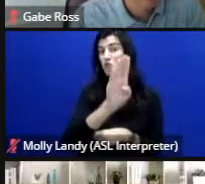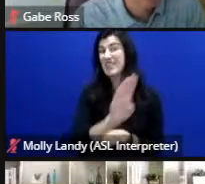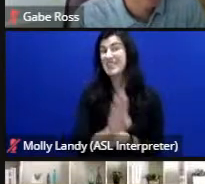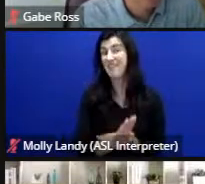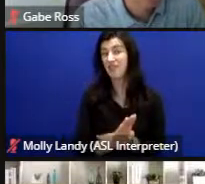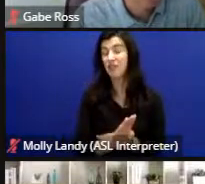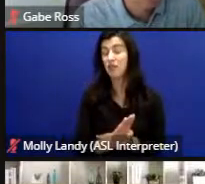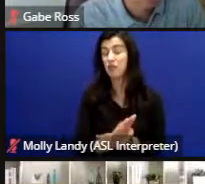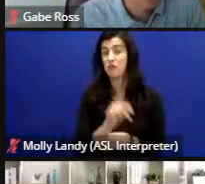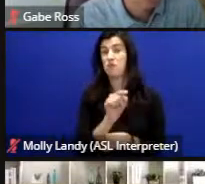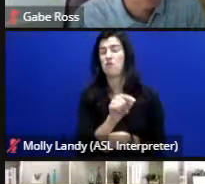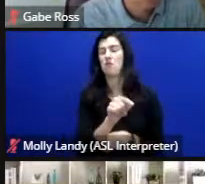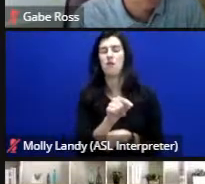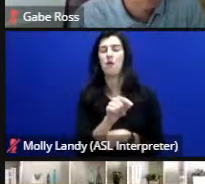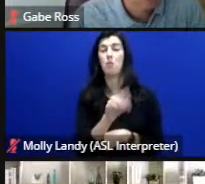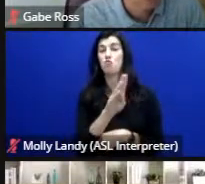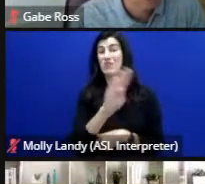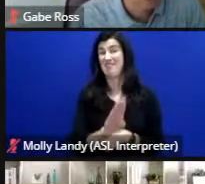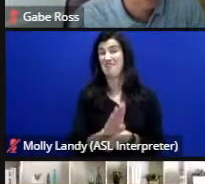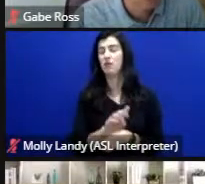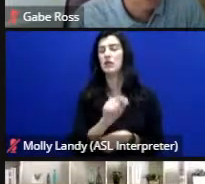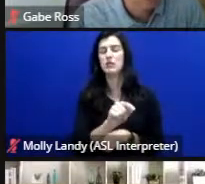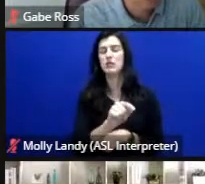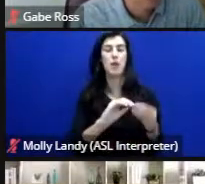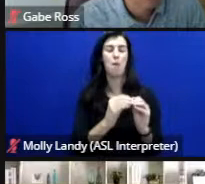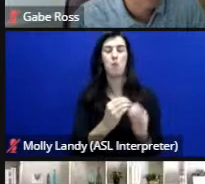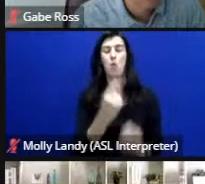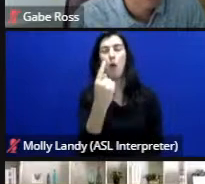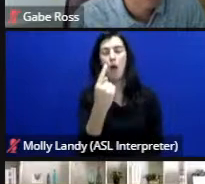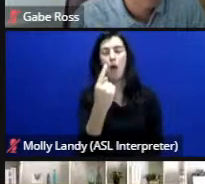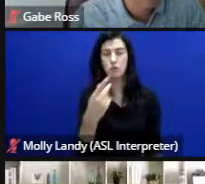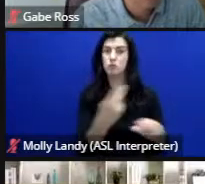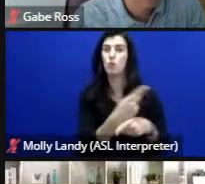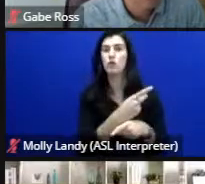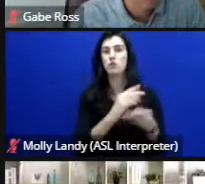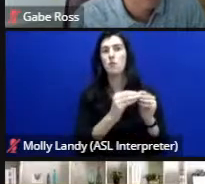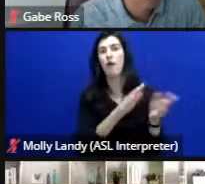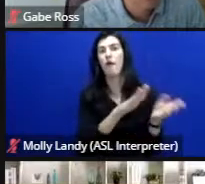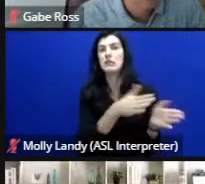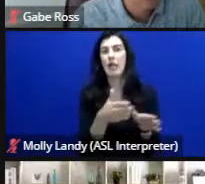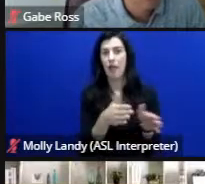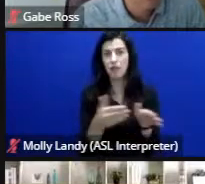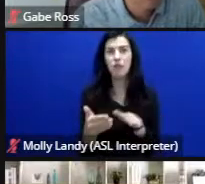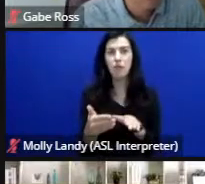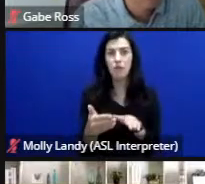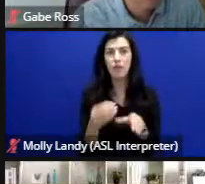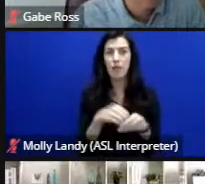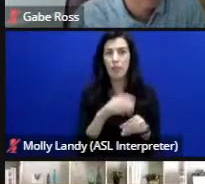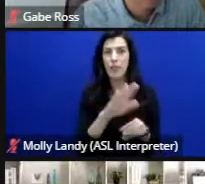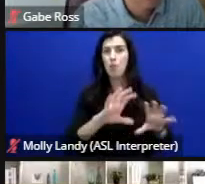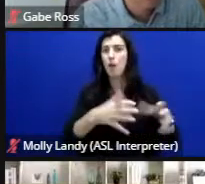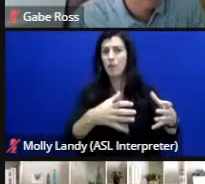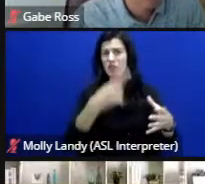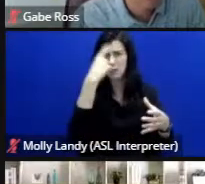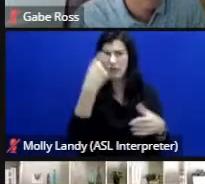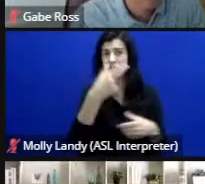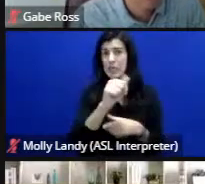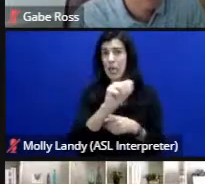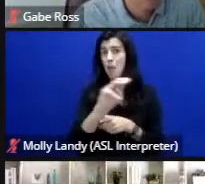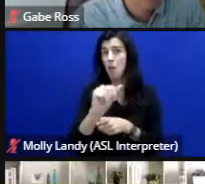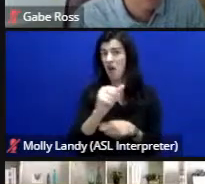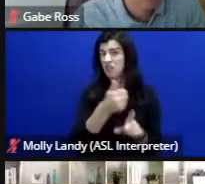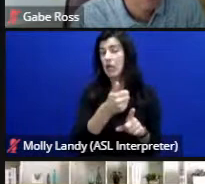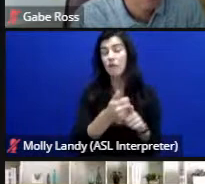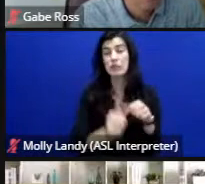#1 total death population because it's fairly dangerous. And you have